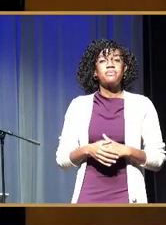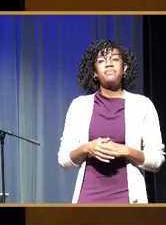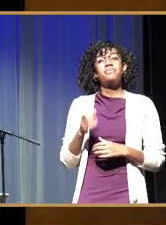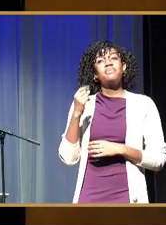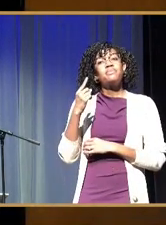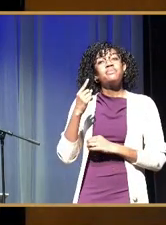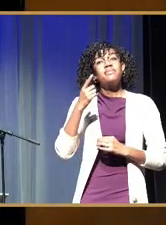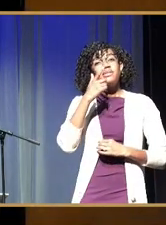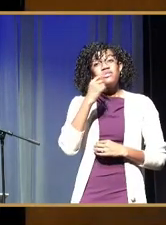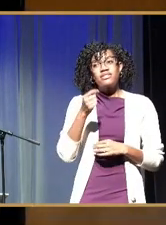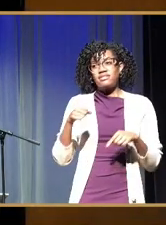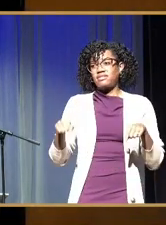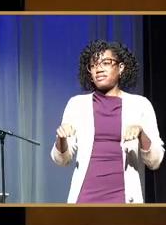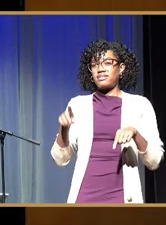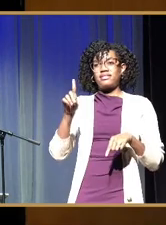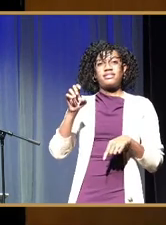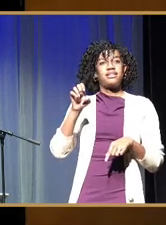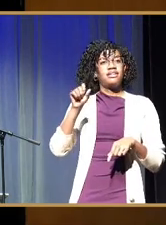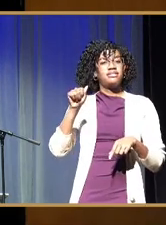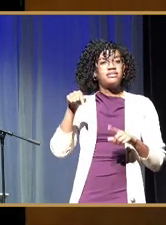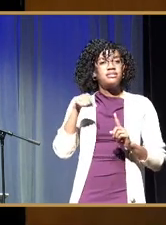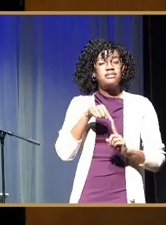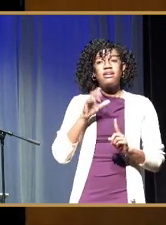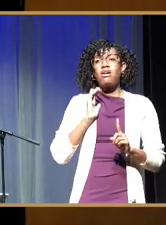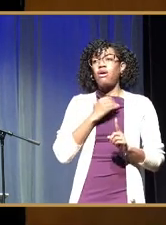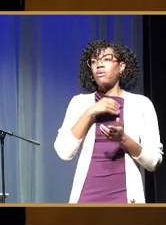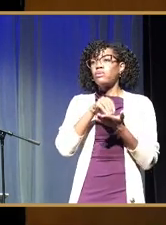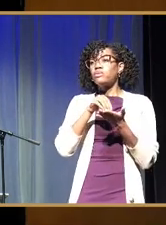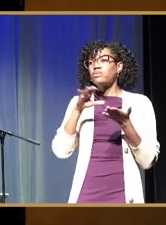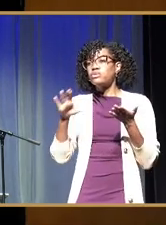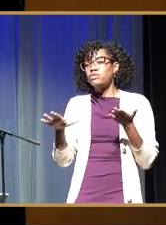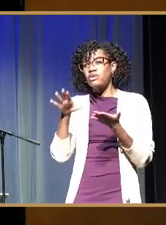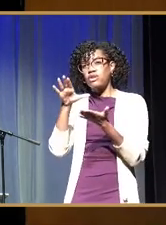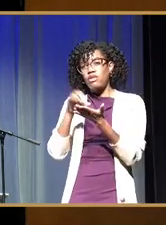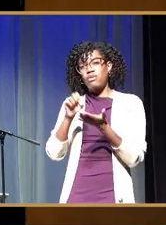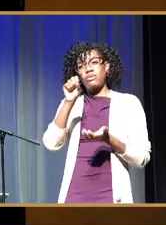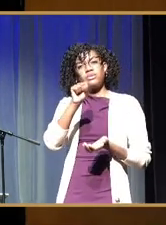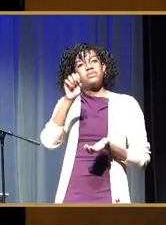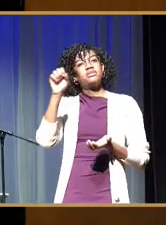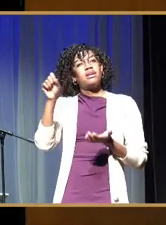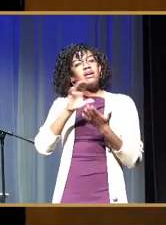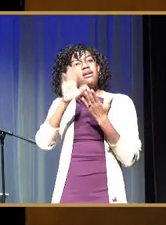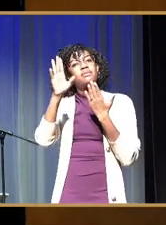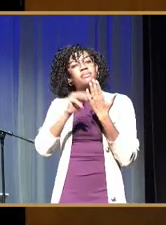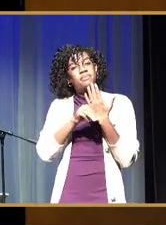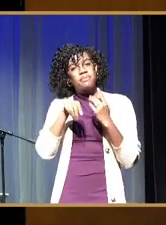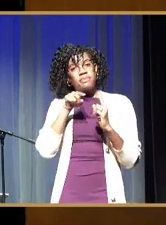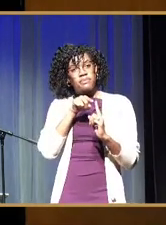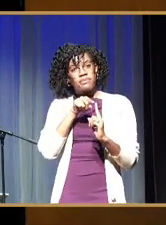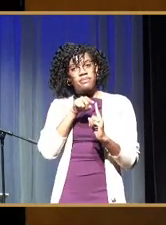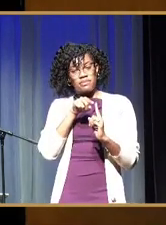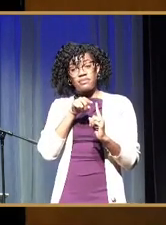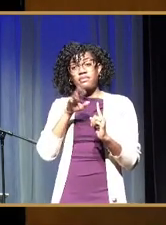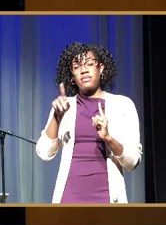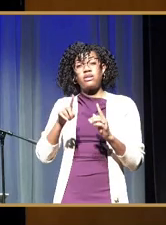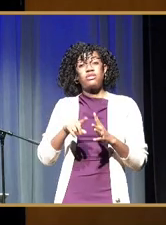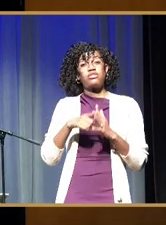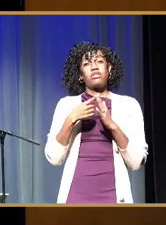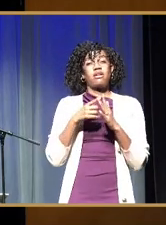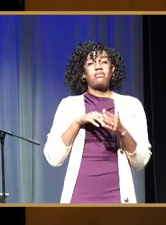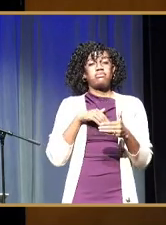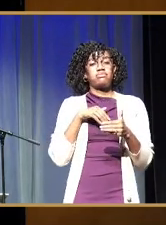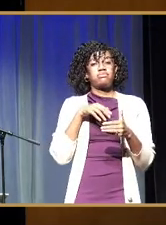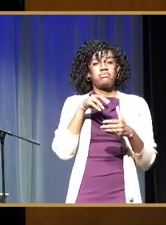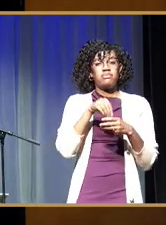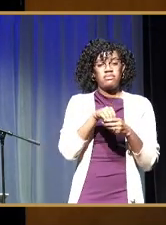intersection is right here at Duke Ellington. Our students, during their social studies curriculum, engages in an initiative called